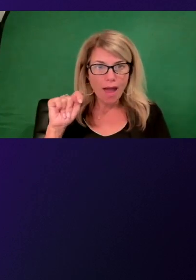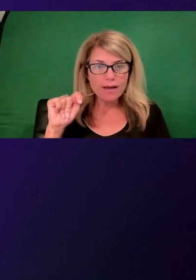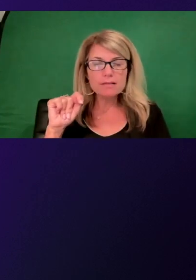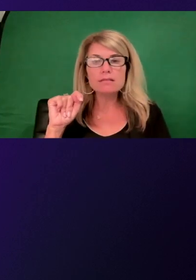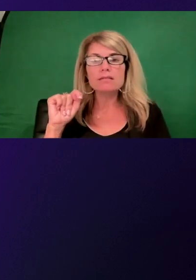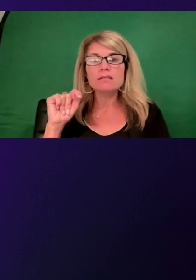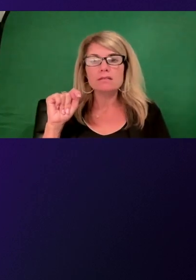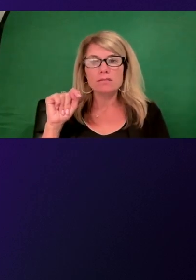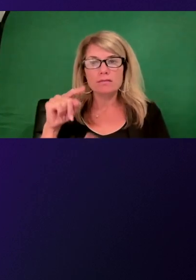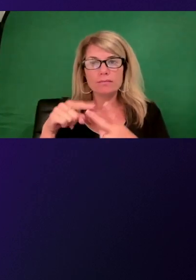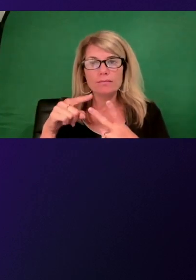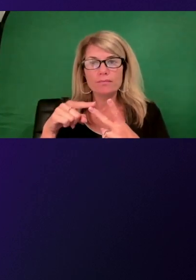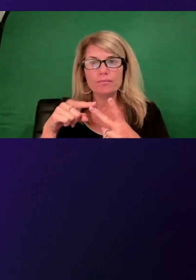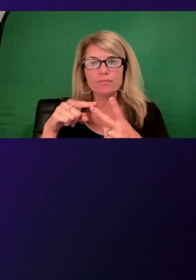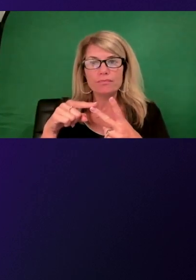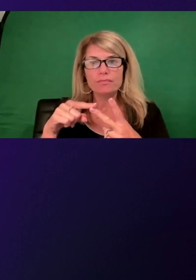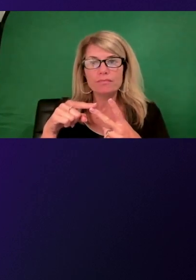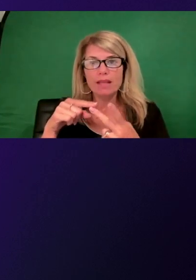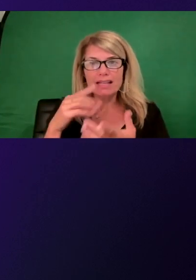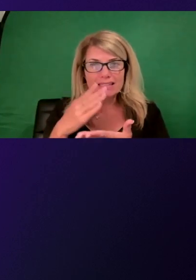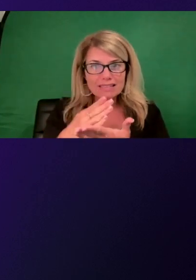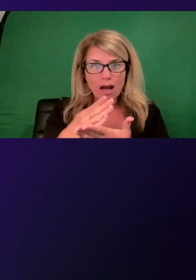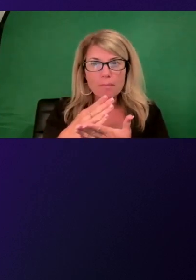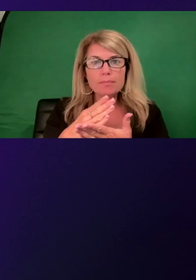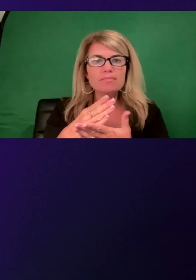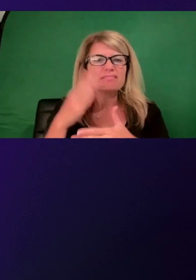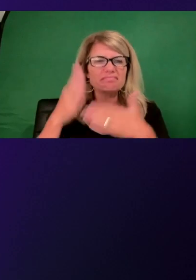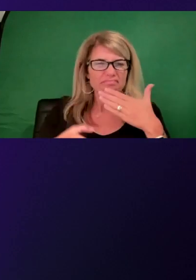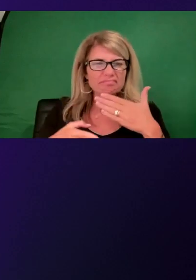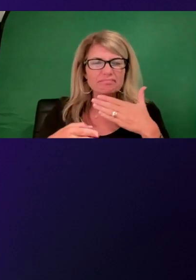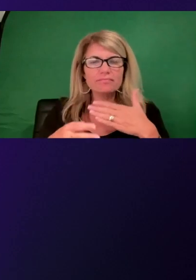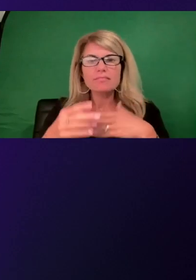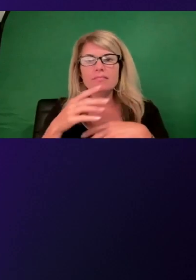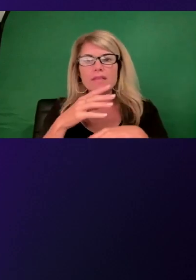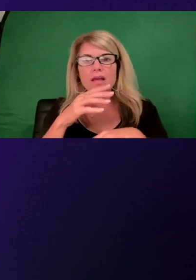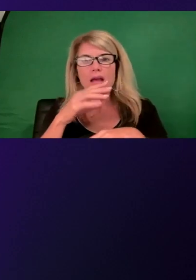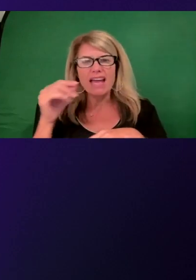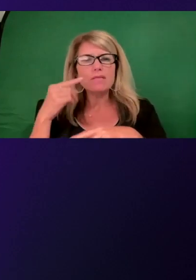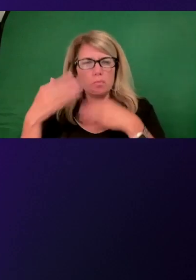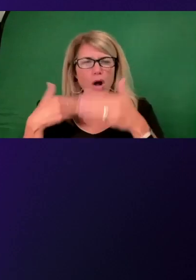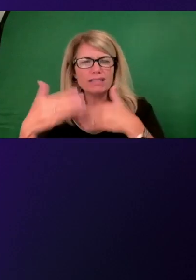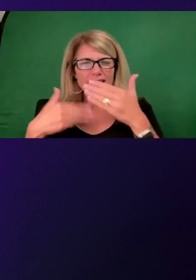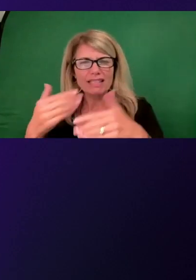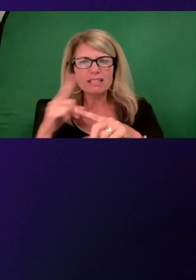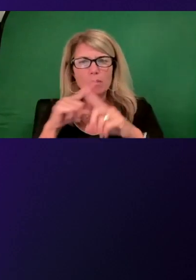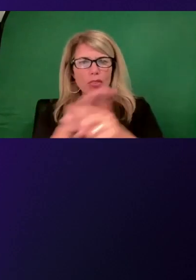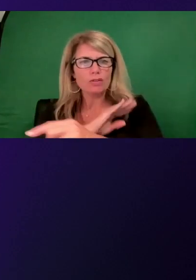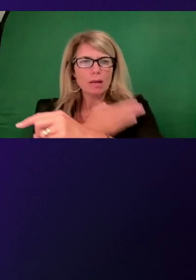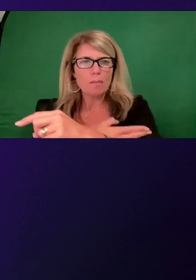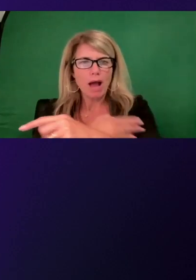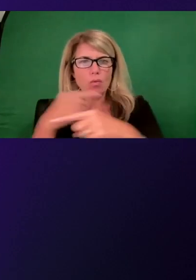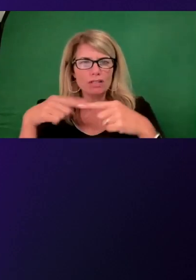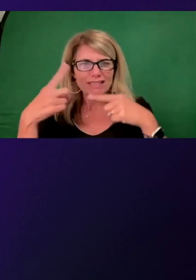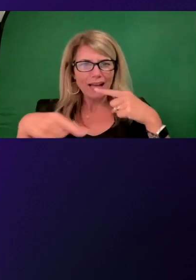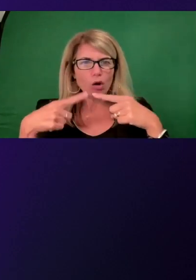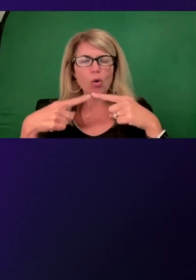it stops or terminates, even though it does persist the data when there is a power cycle reboot